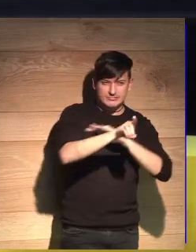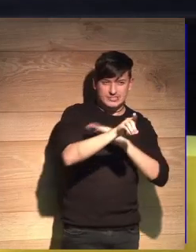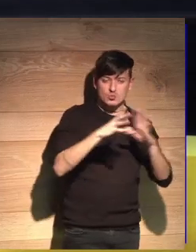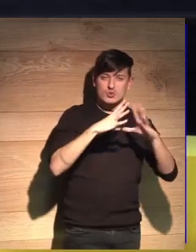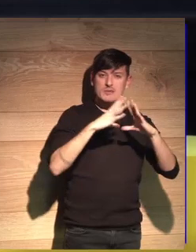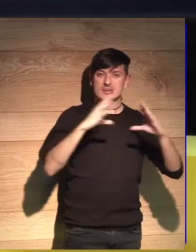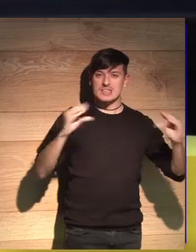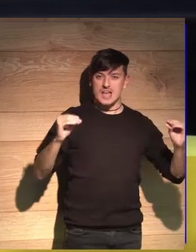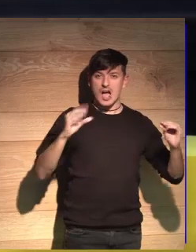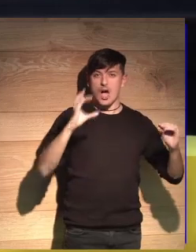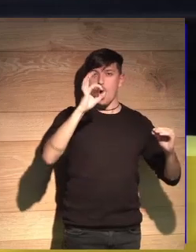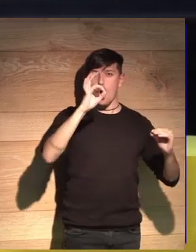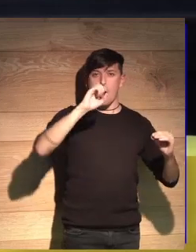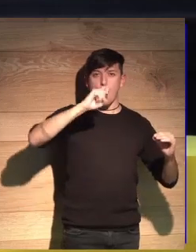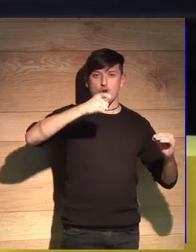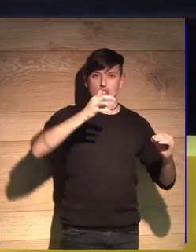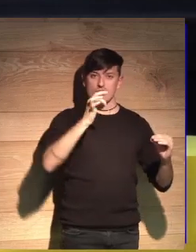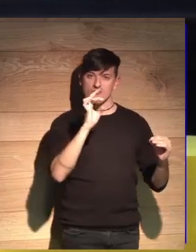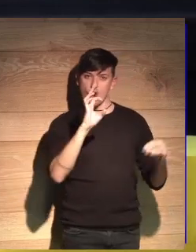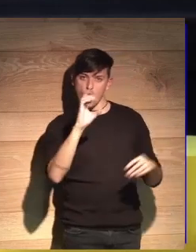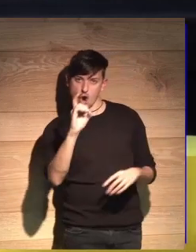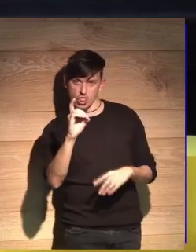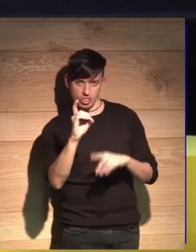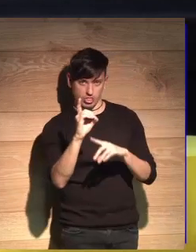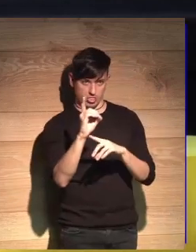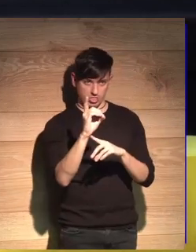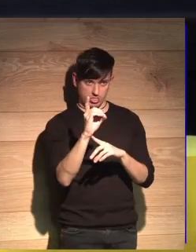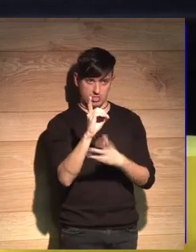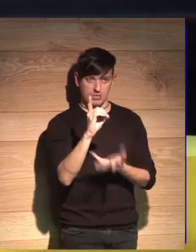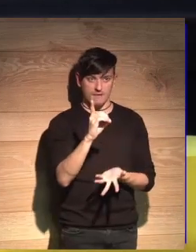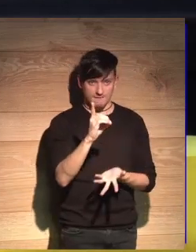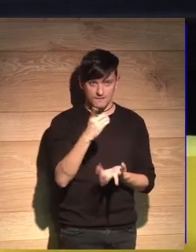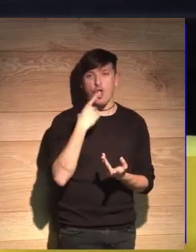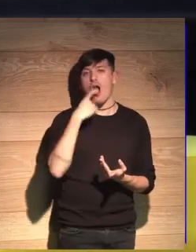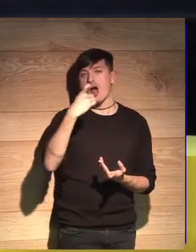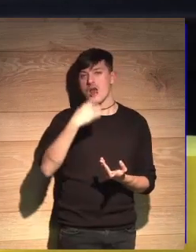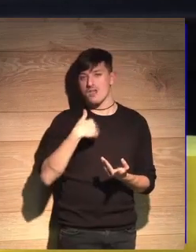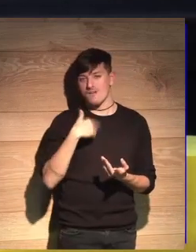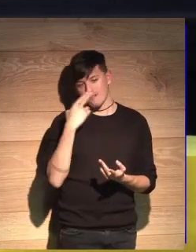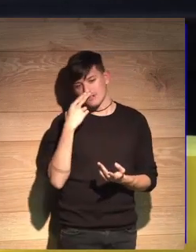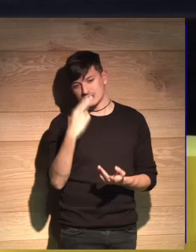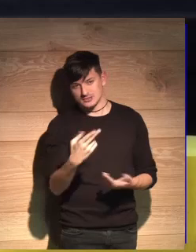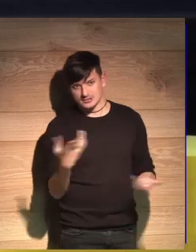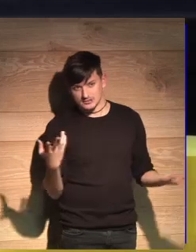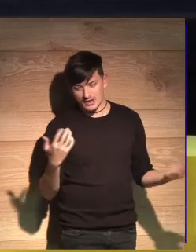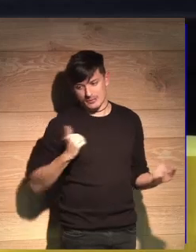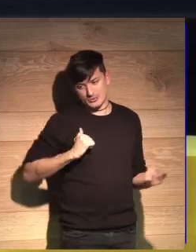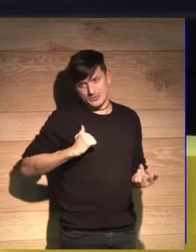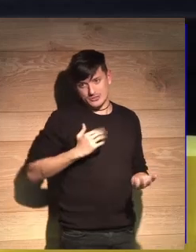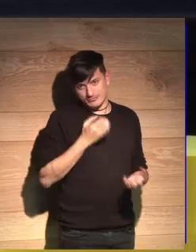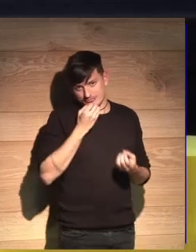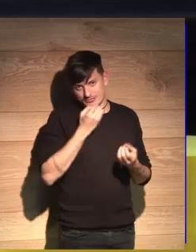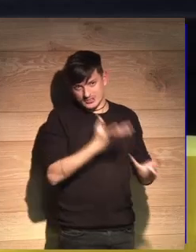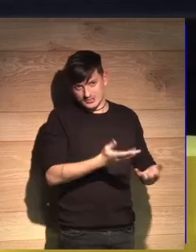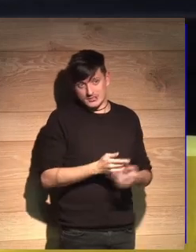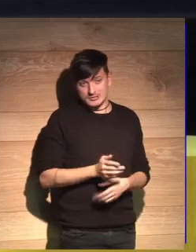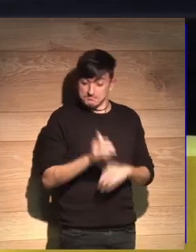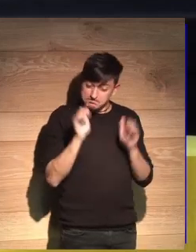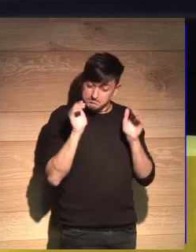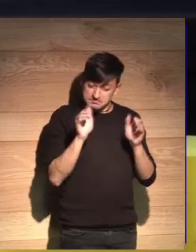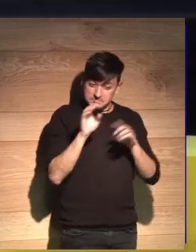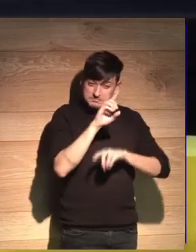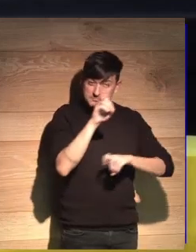Humanity Institute from the University of Oxford, a fascinating center that I would love to know. I would like to say that already in case